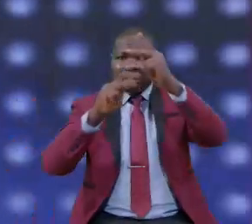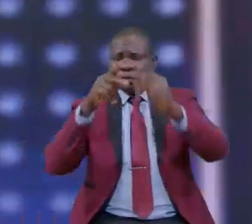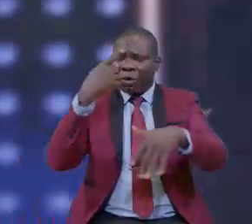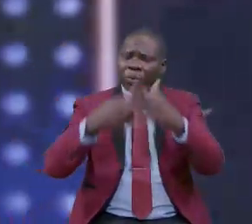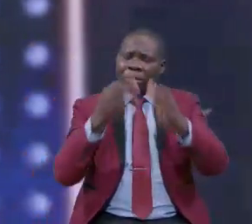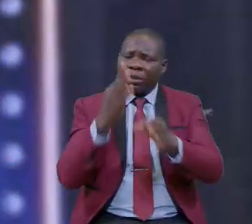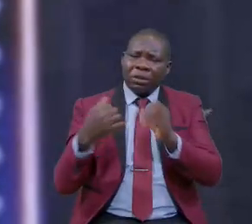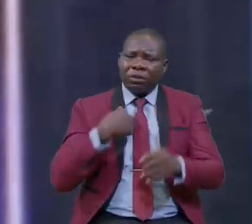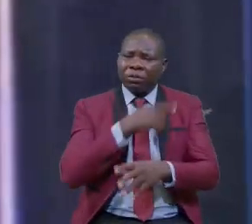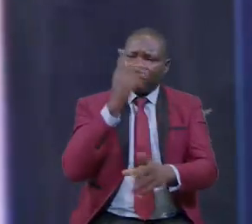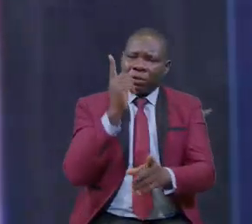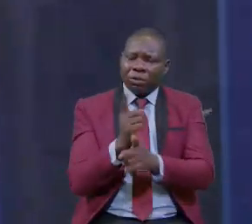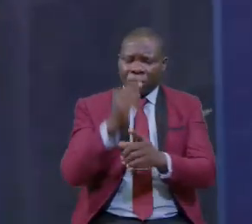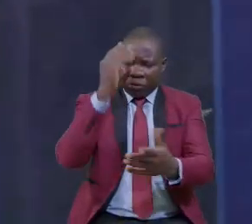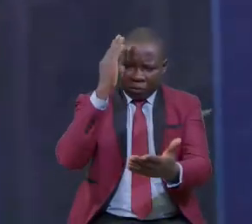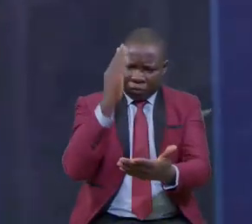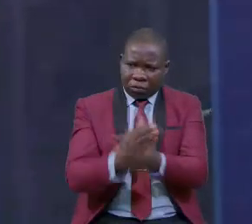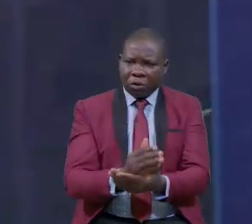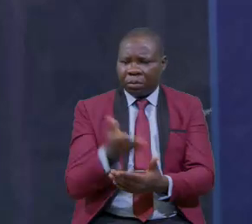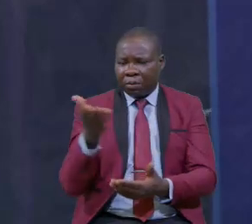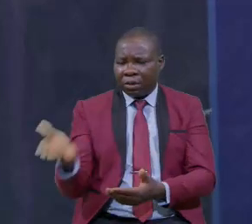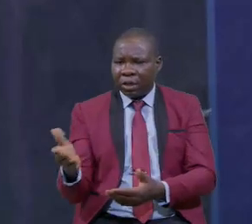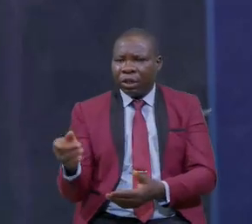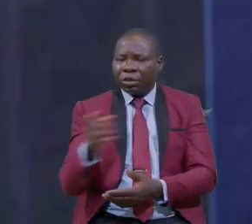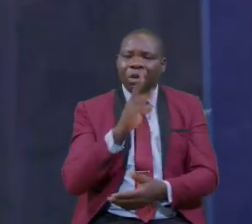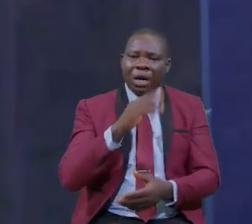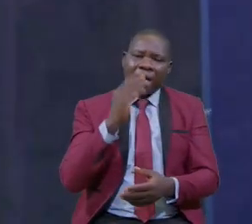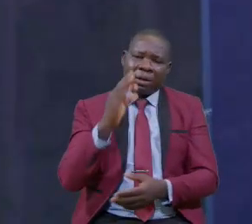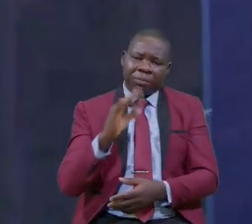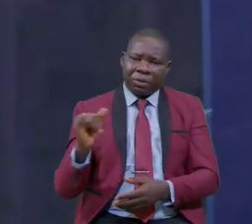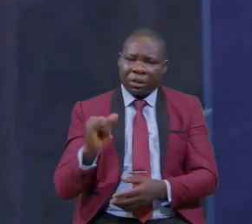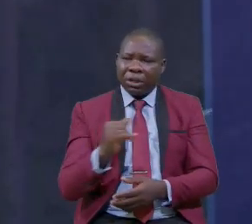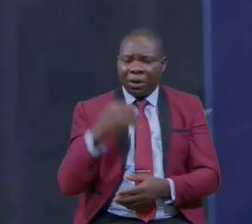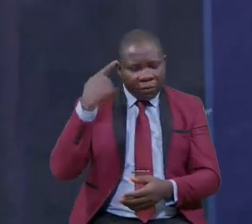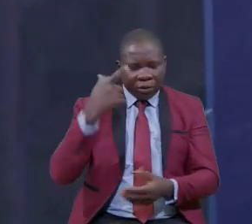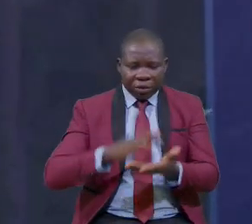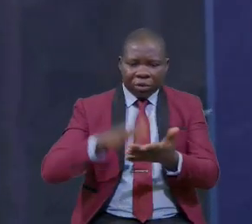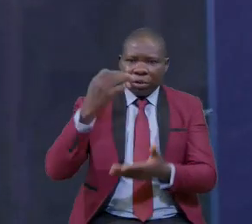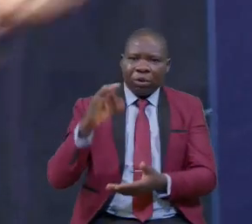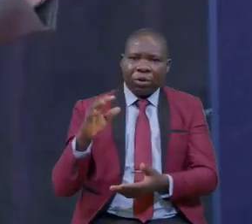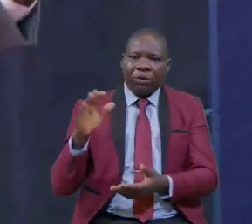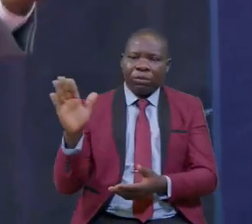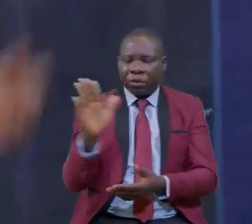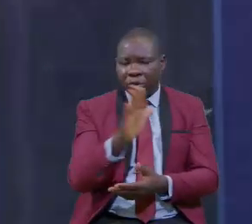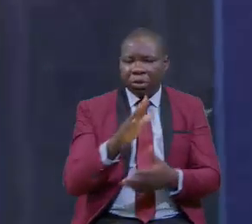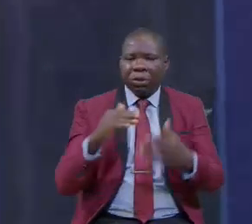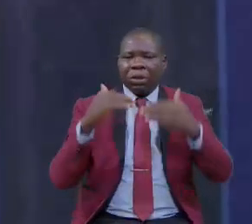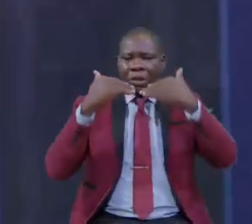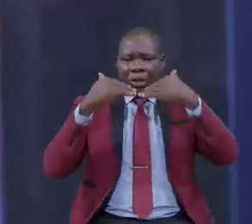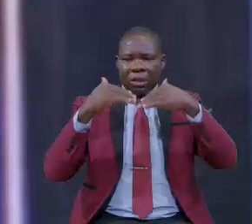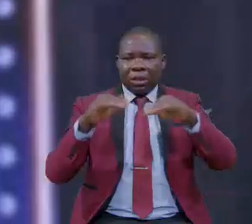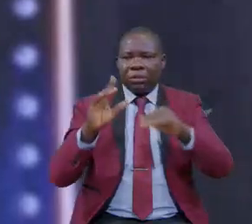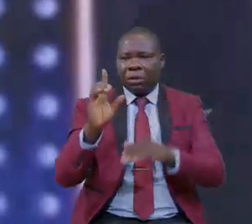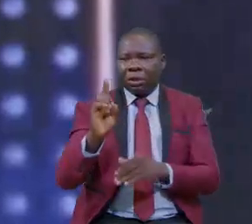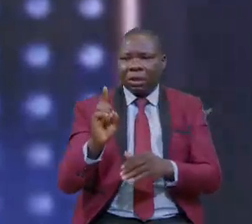You're preaching, you're ministering for the glory of your limited denomination. But we look at